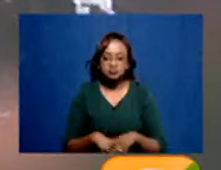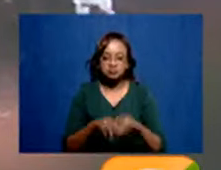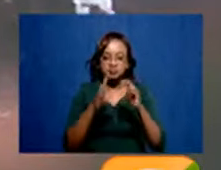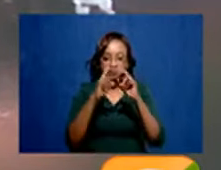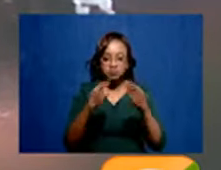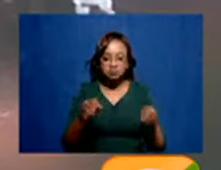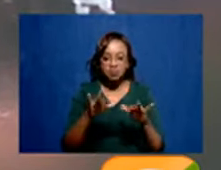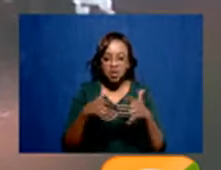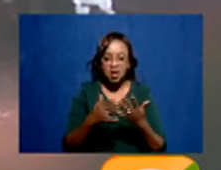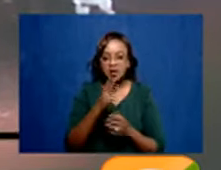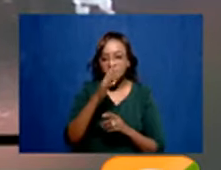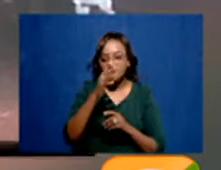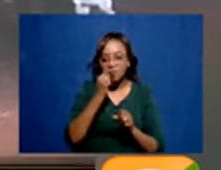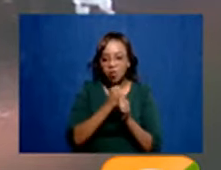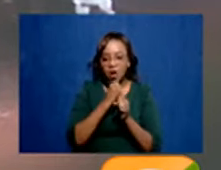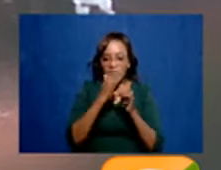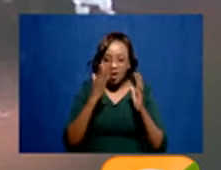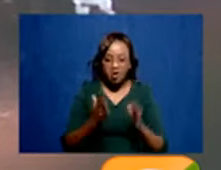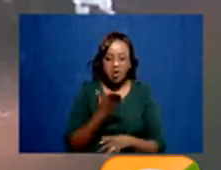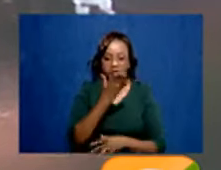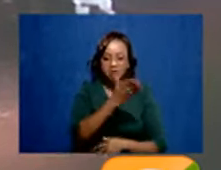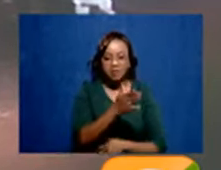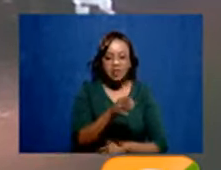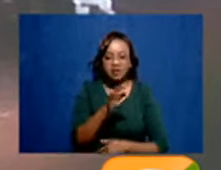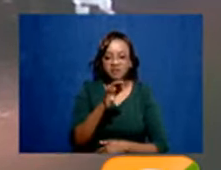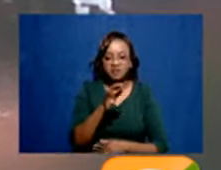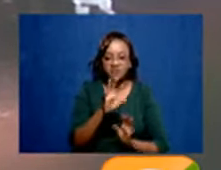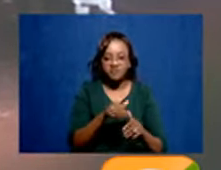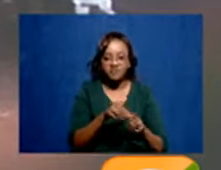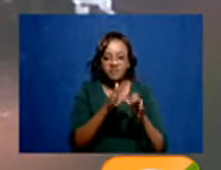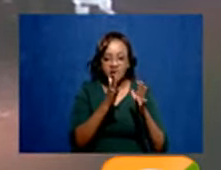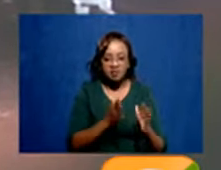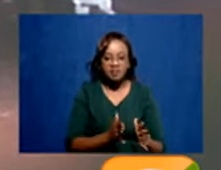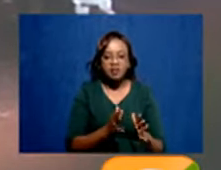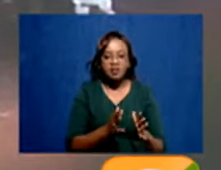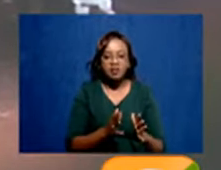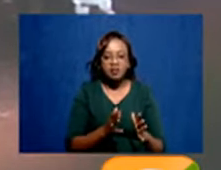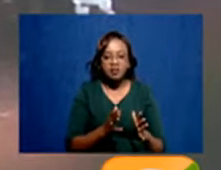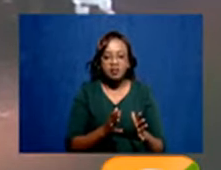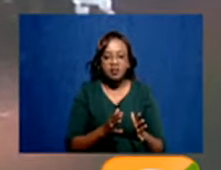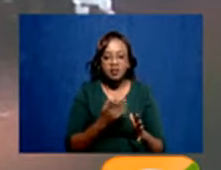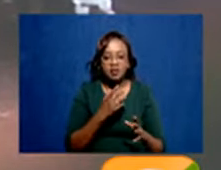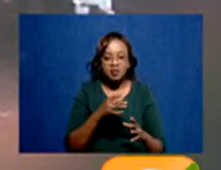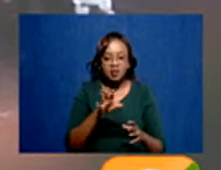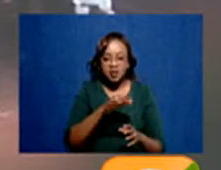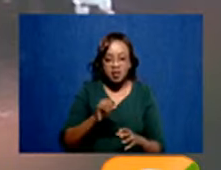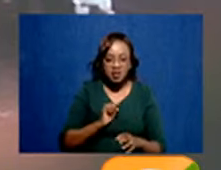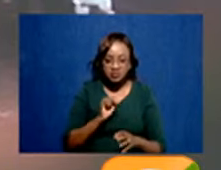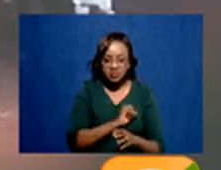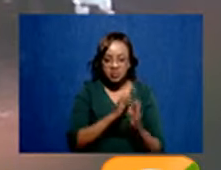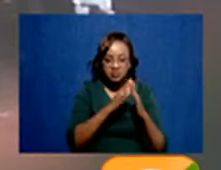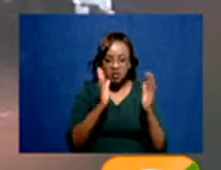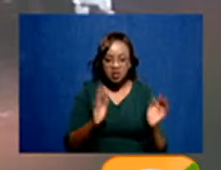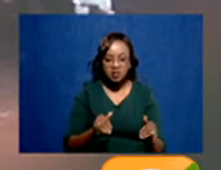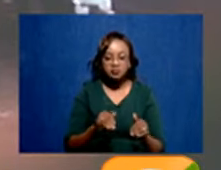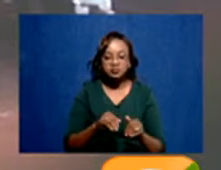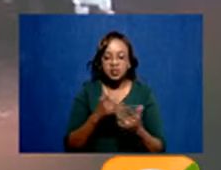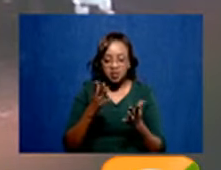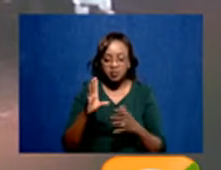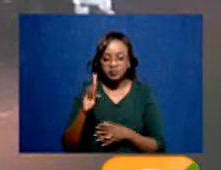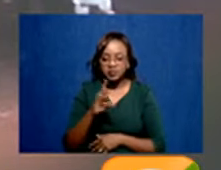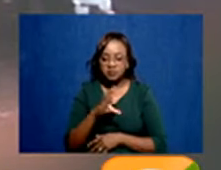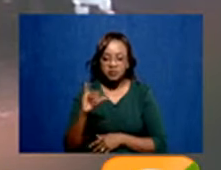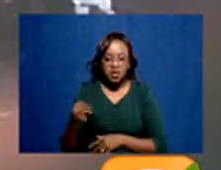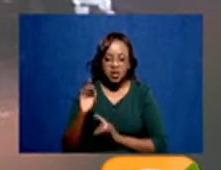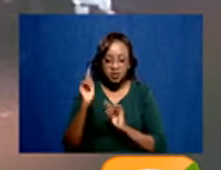Investigations into the death of Kakamega Senator Boni Khalwale's farmhand have now been taken over by the Homicide Department of the DCI.